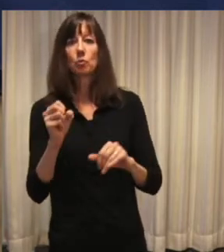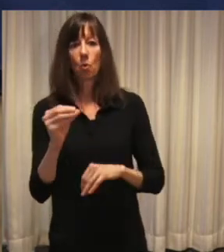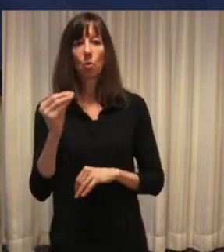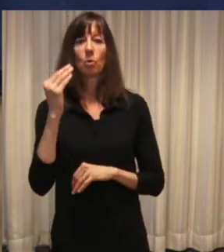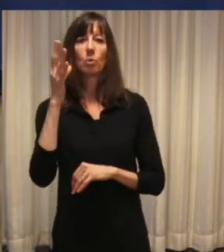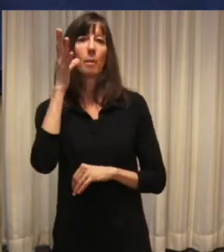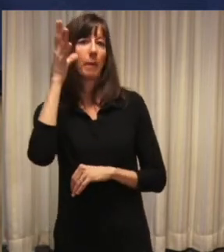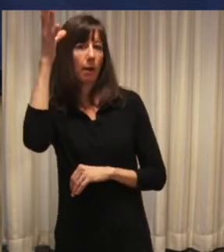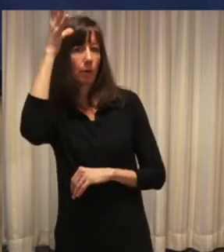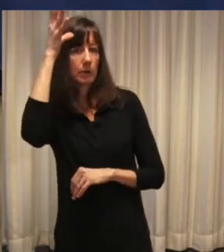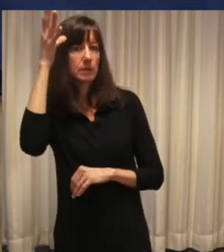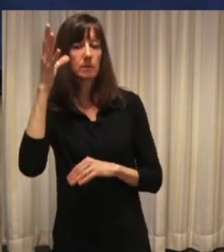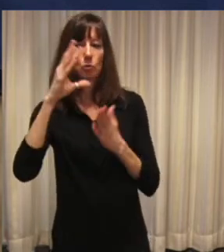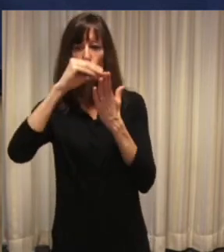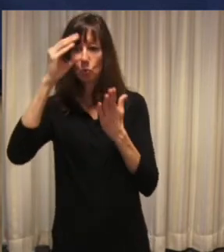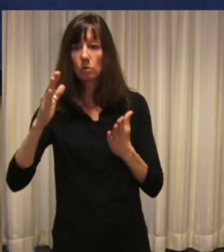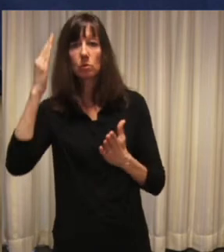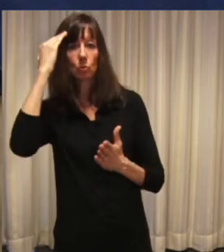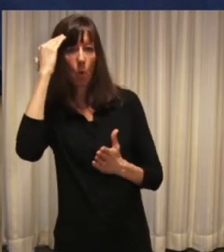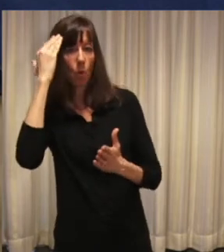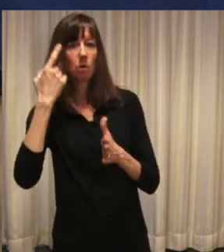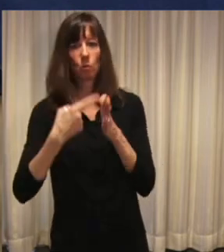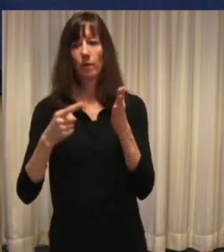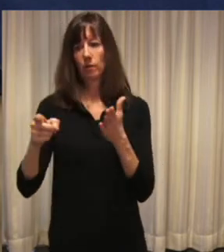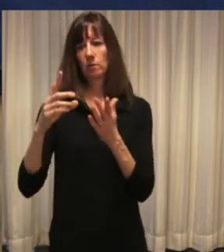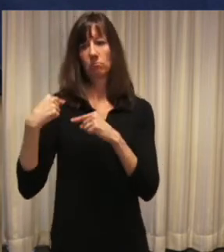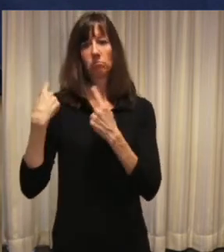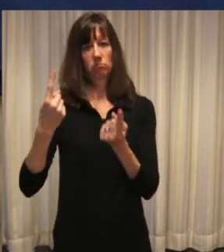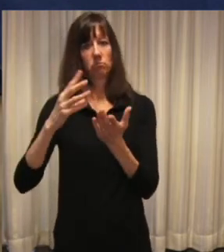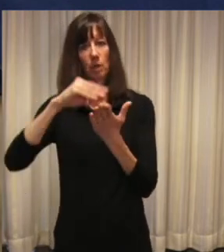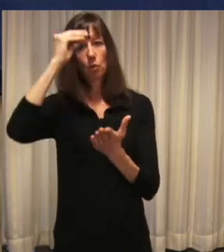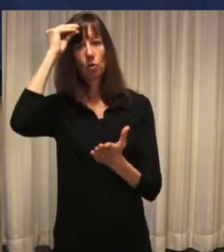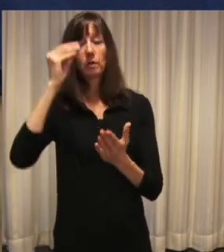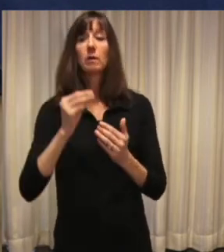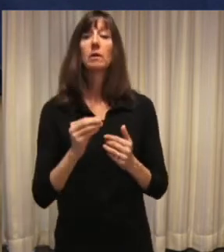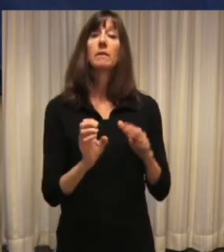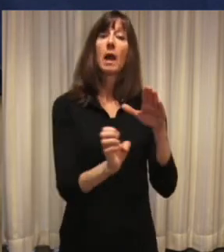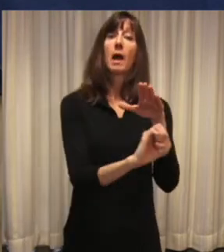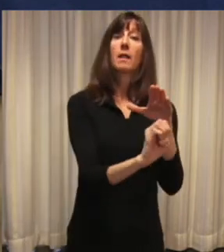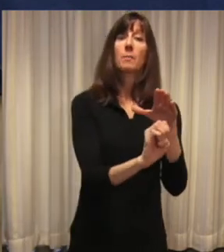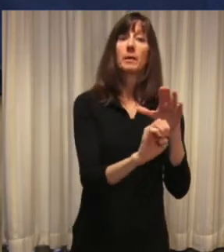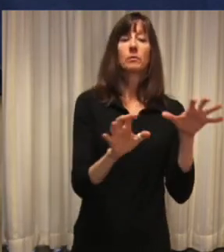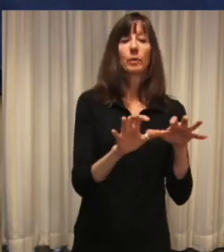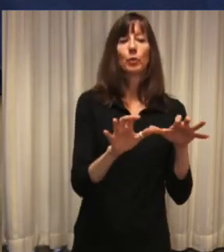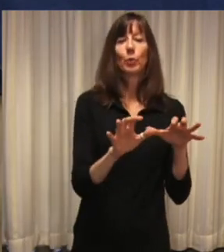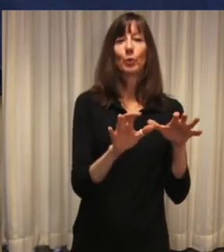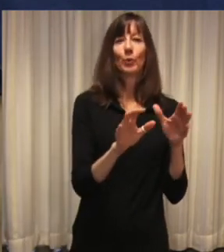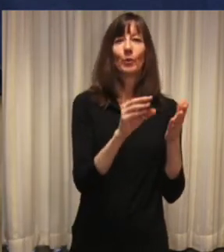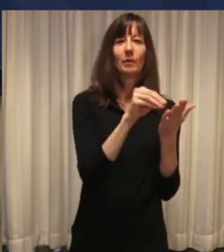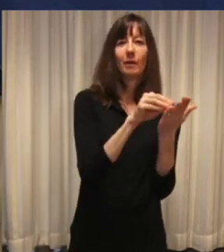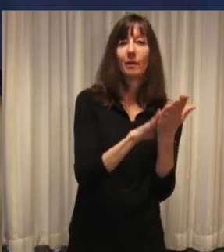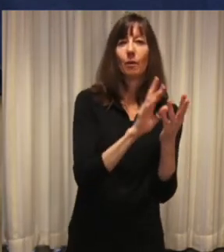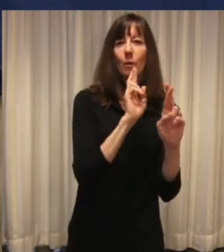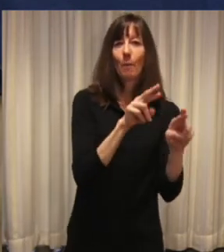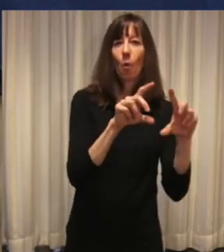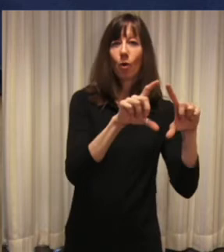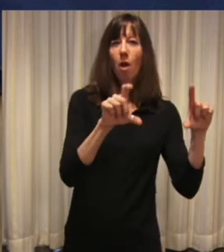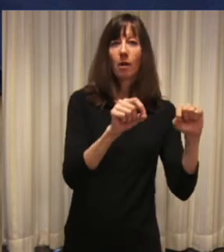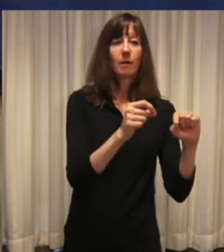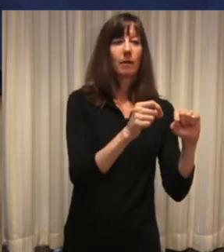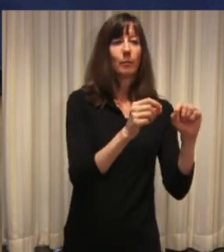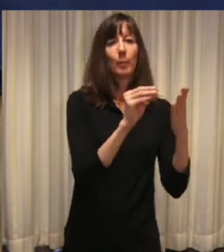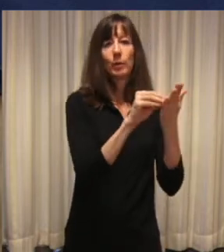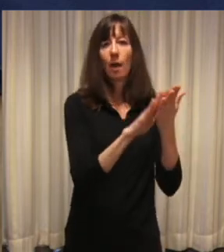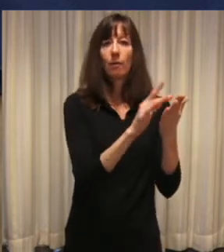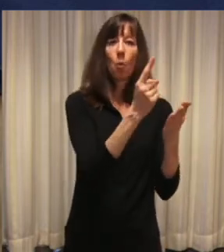learning. Our elementary report cards are really skills-based report cards. We do a 1, 2, 3, 4 kind of thing. So we don't, so we know, you know, it gives an idea of